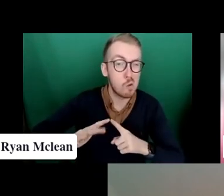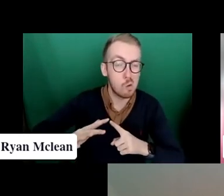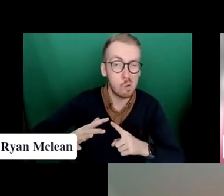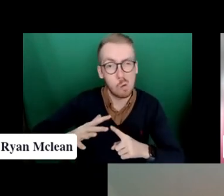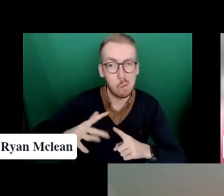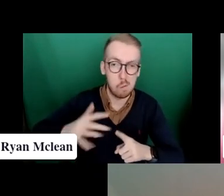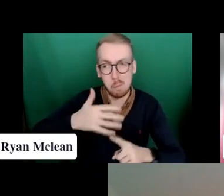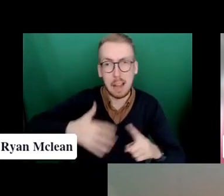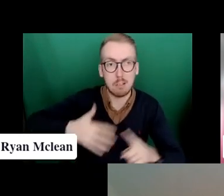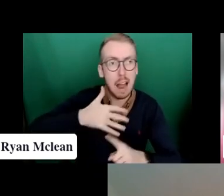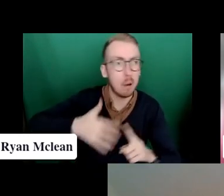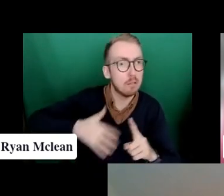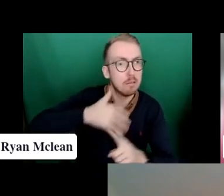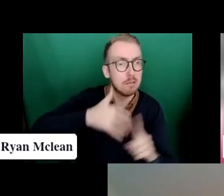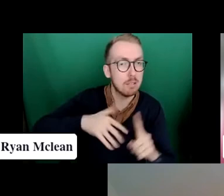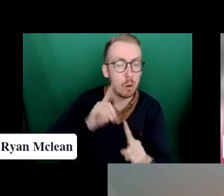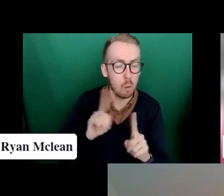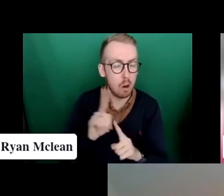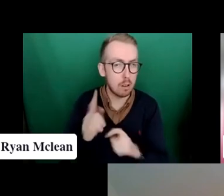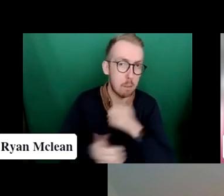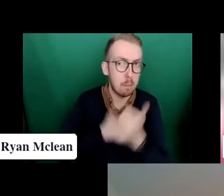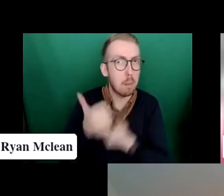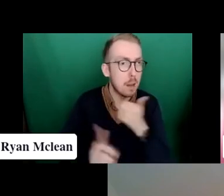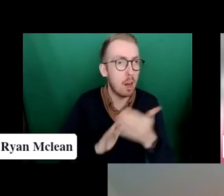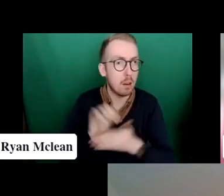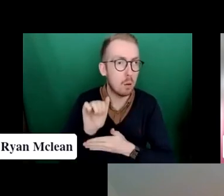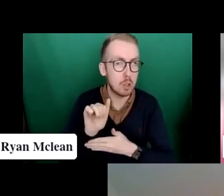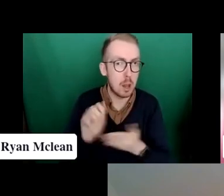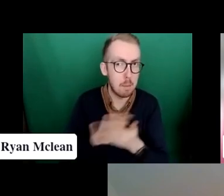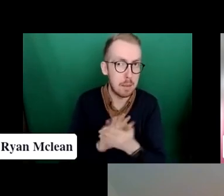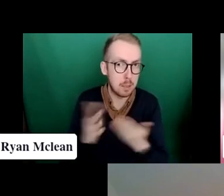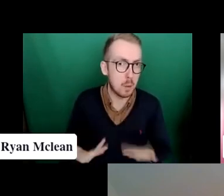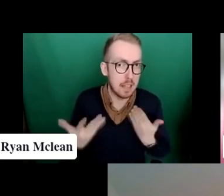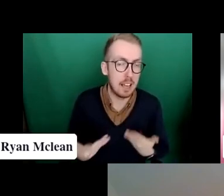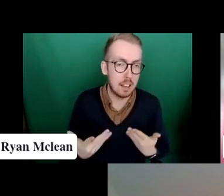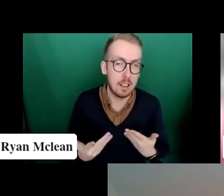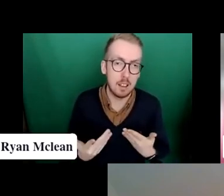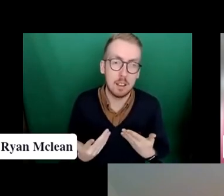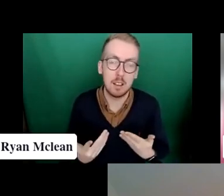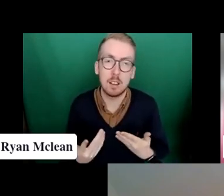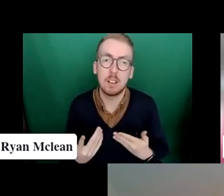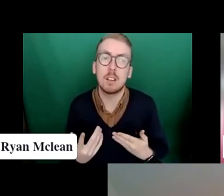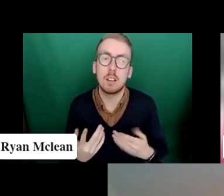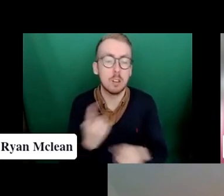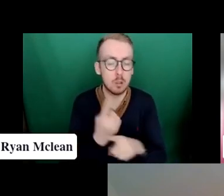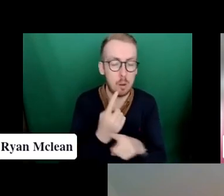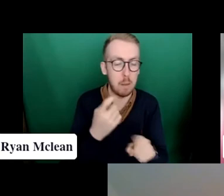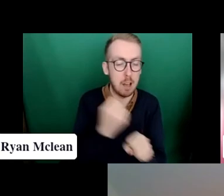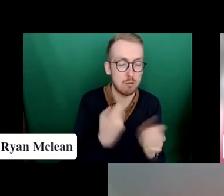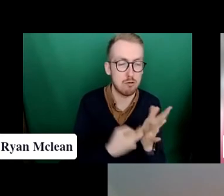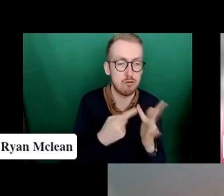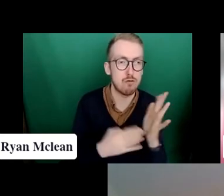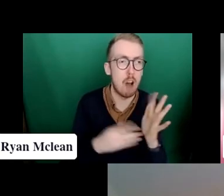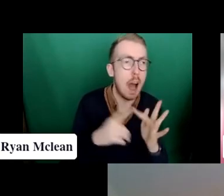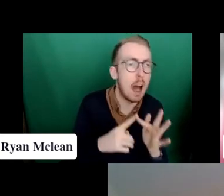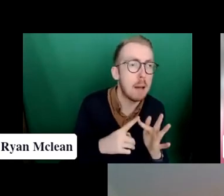into, you know, what popular culture means today. If you think about things like grime and rap, like, you know, they're based within a particular